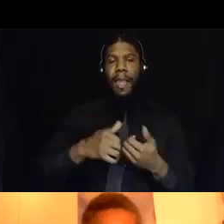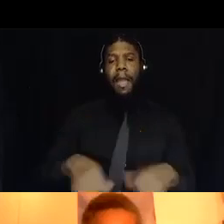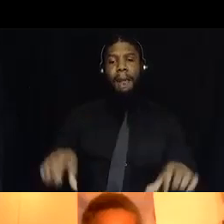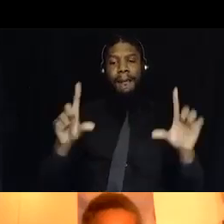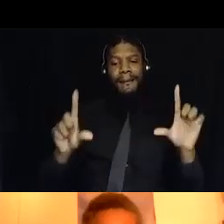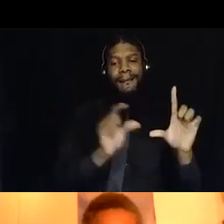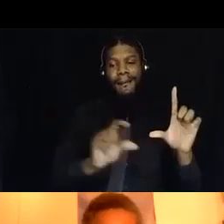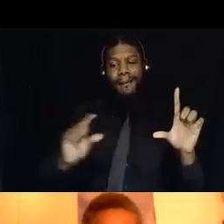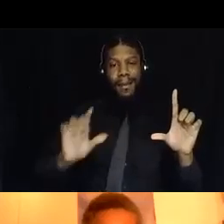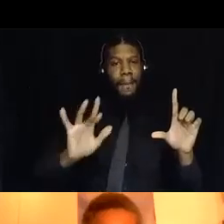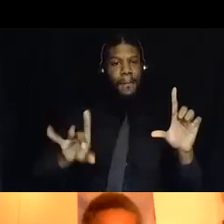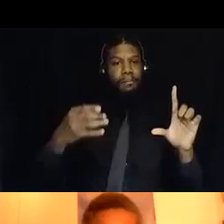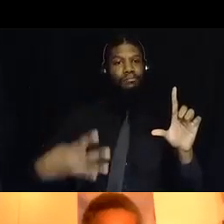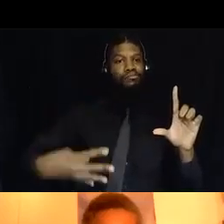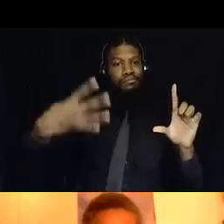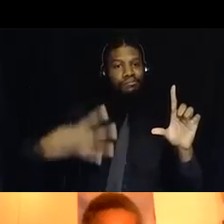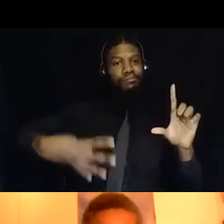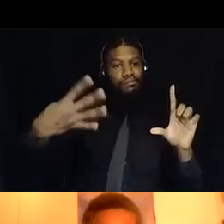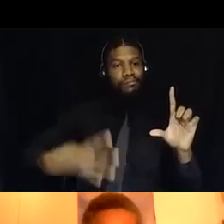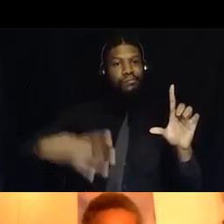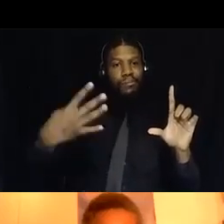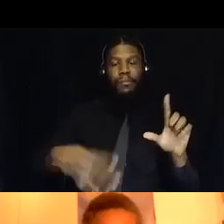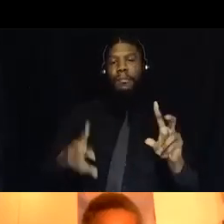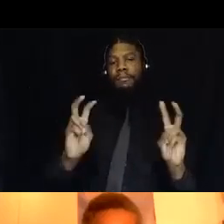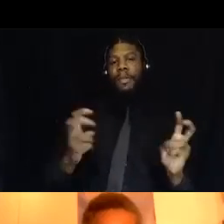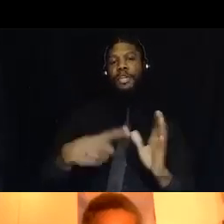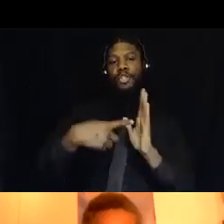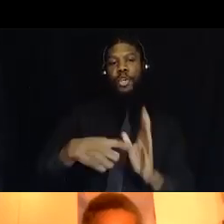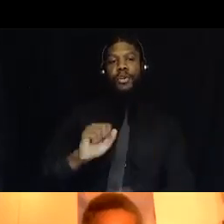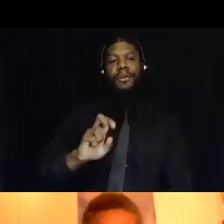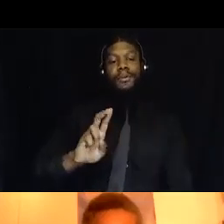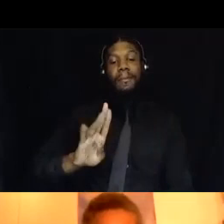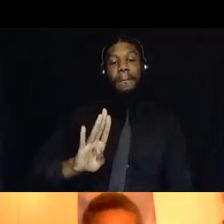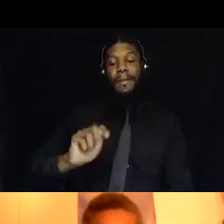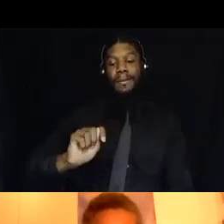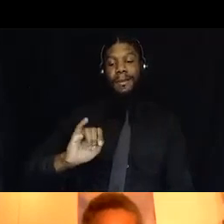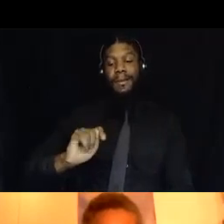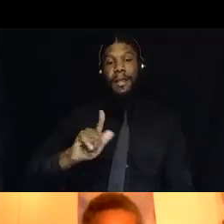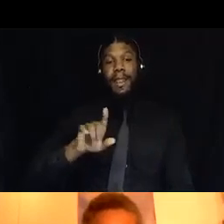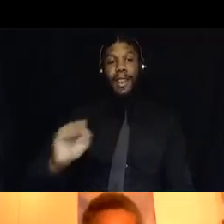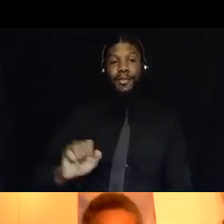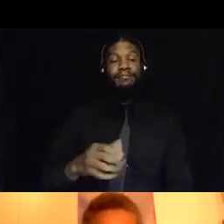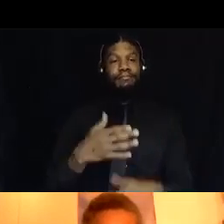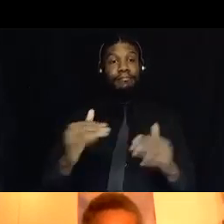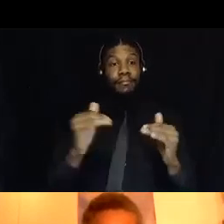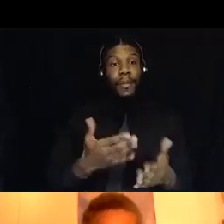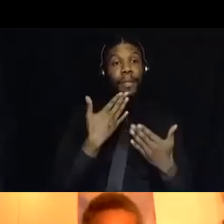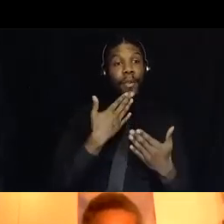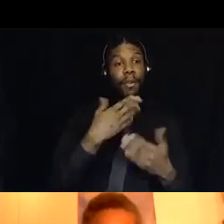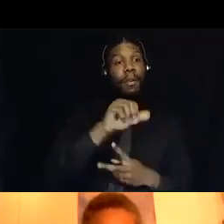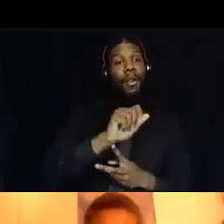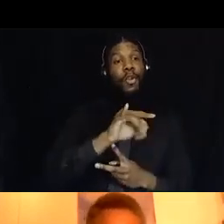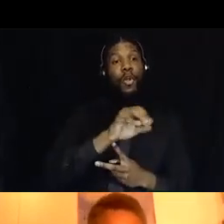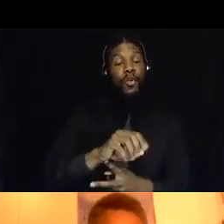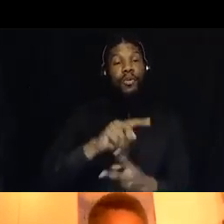Live Transcript button and selecting Show Subtitles. Thanks to Antonio and Flo, American Sign Language